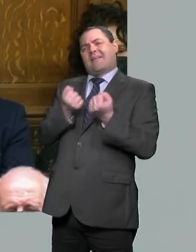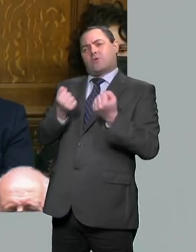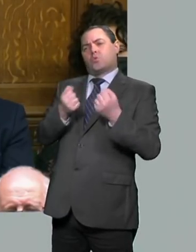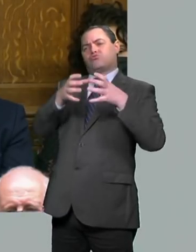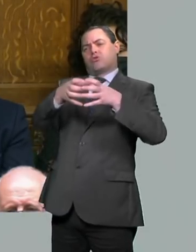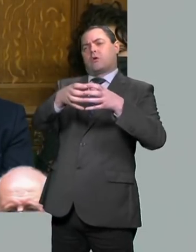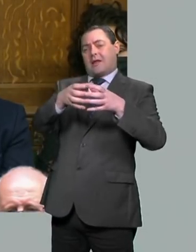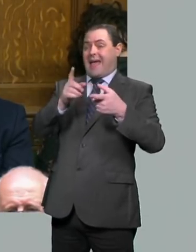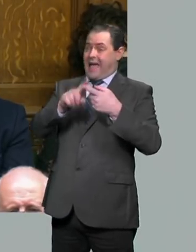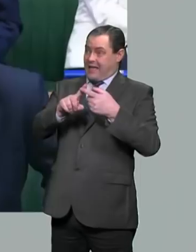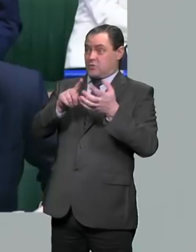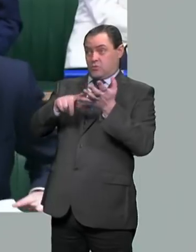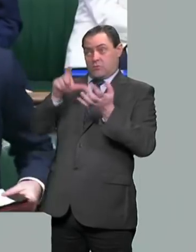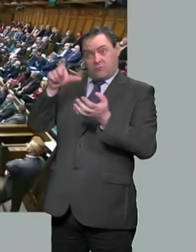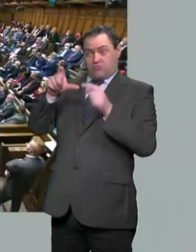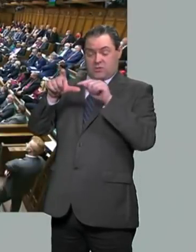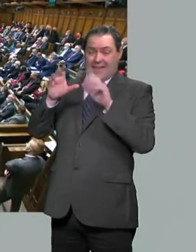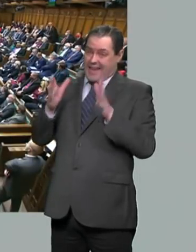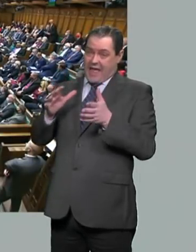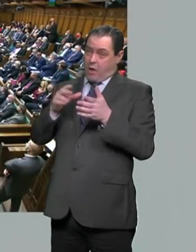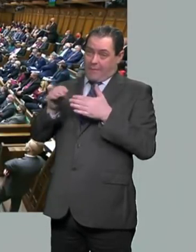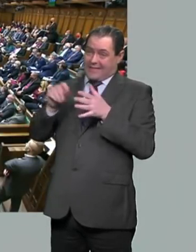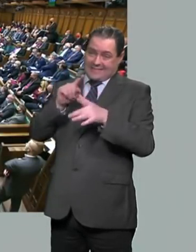cut taxation on universal credit. Loader.